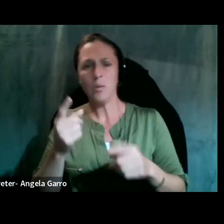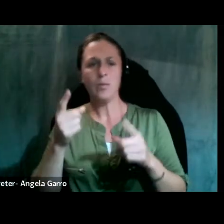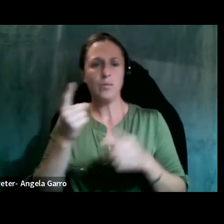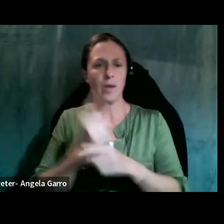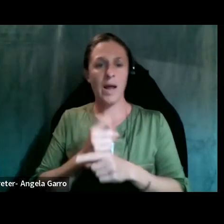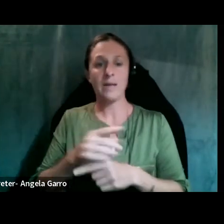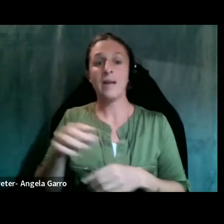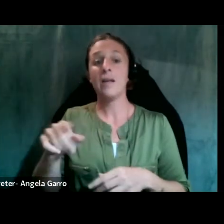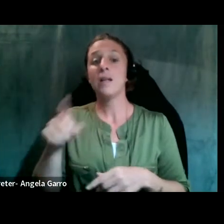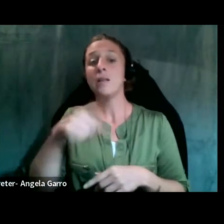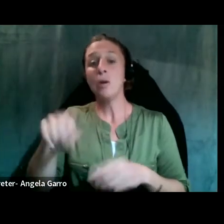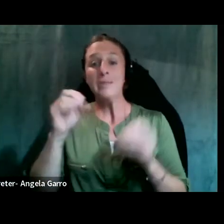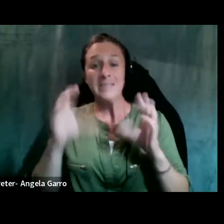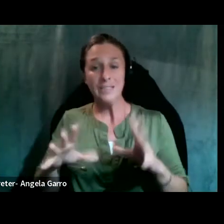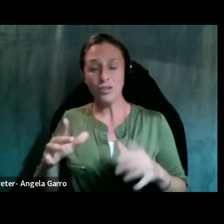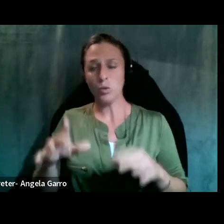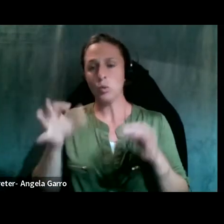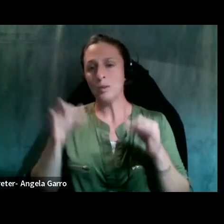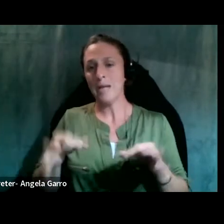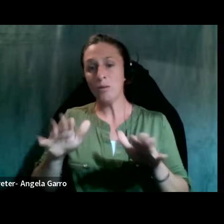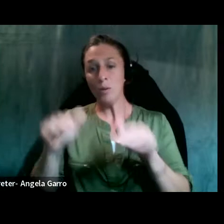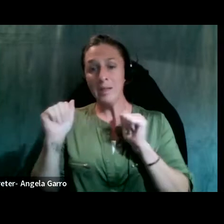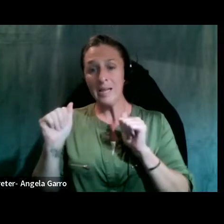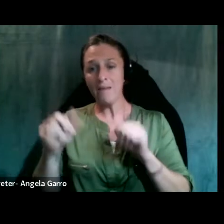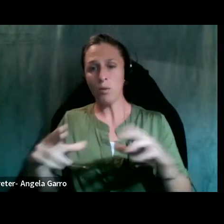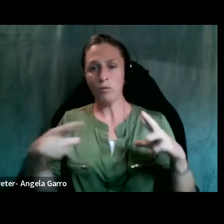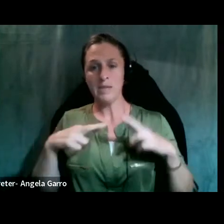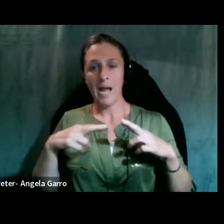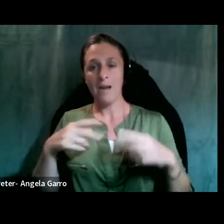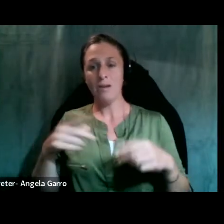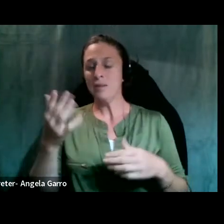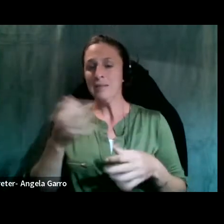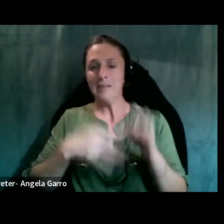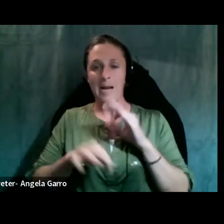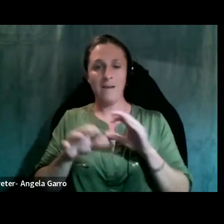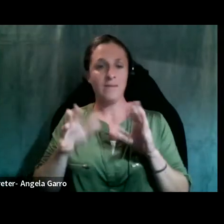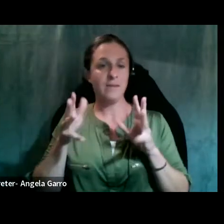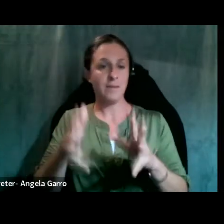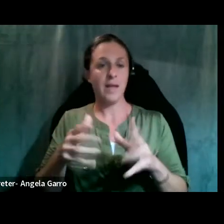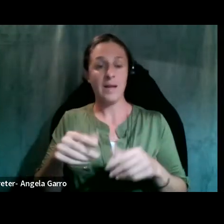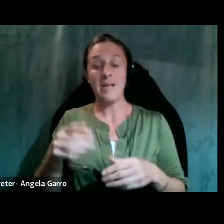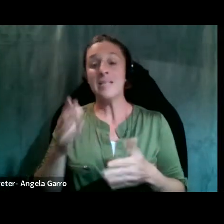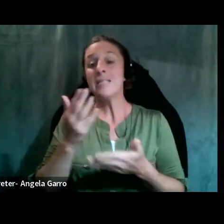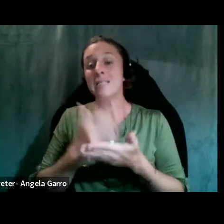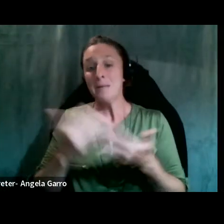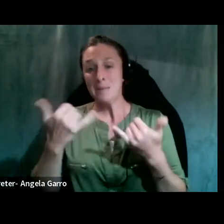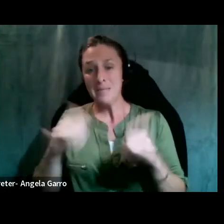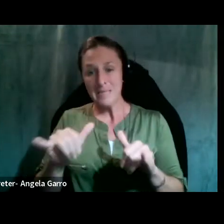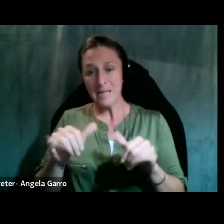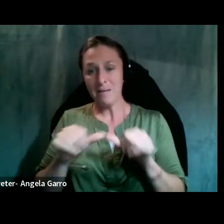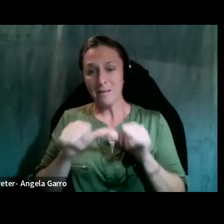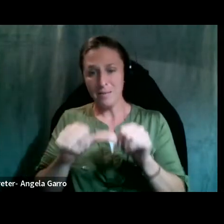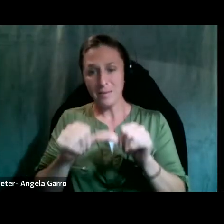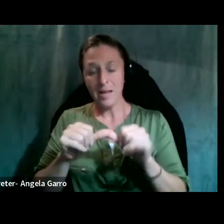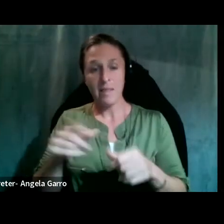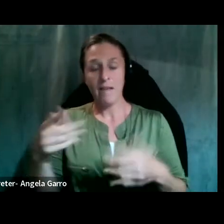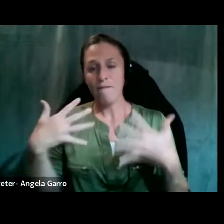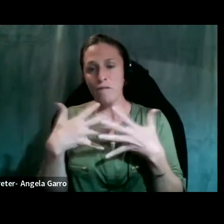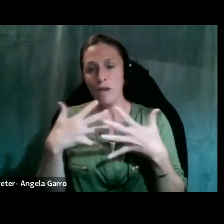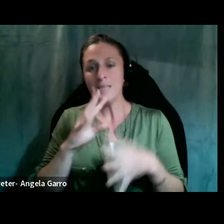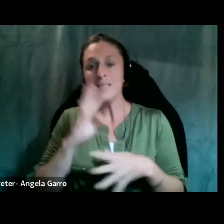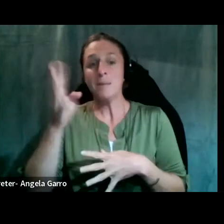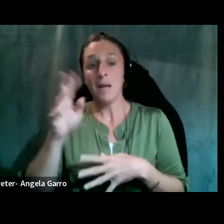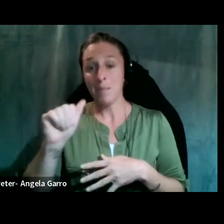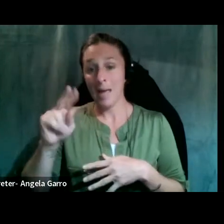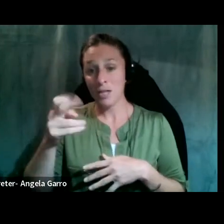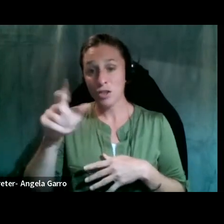retire rather than remain, and I've heard from teachers still serving who say they are afraid to speak up. Angela